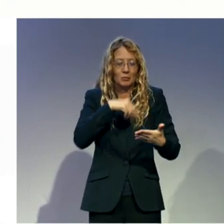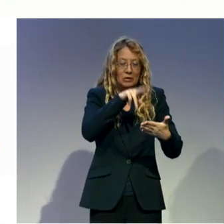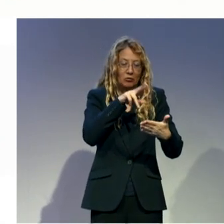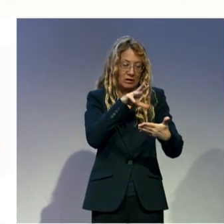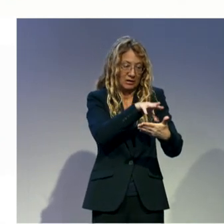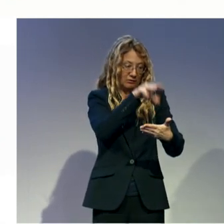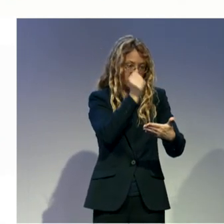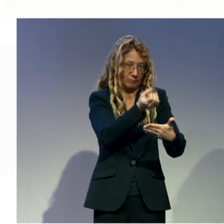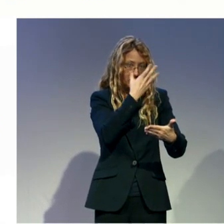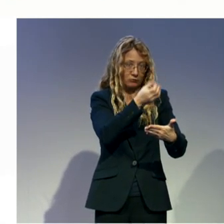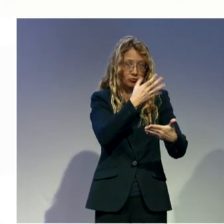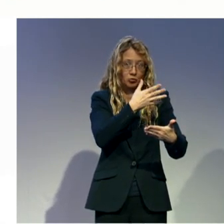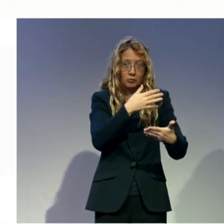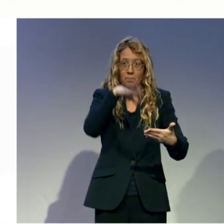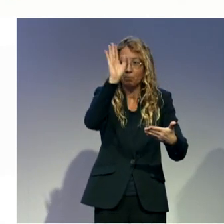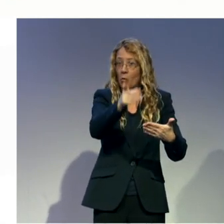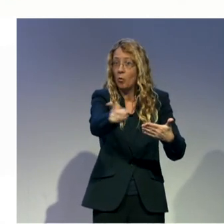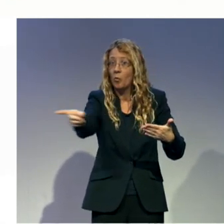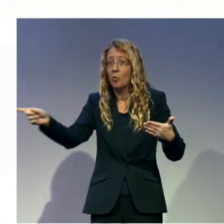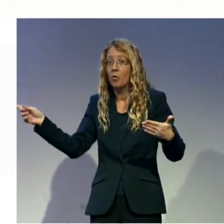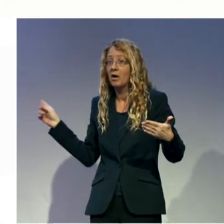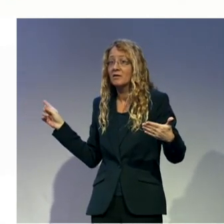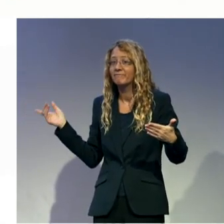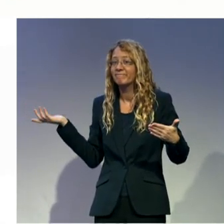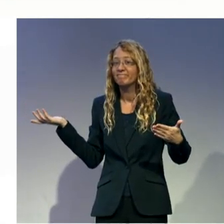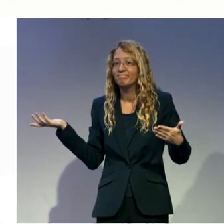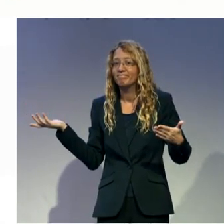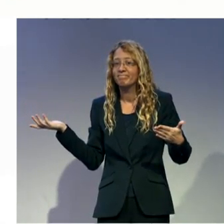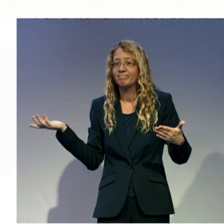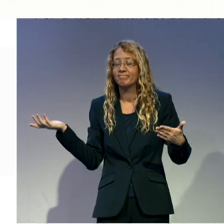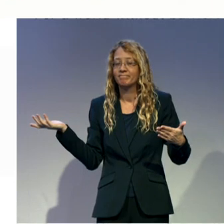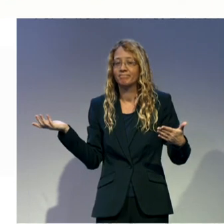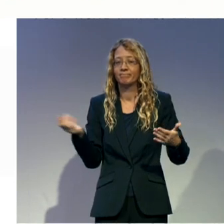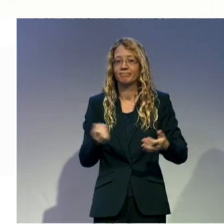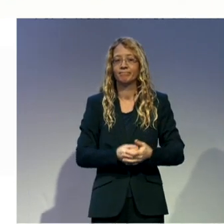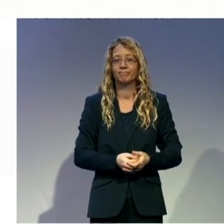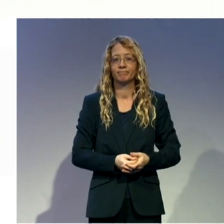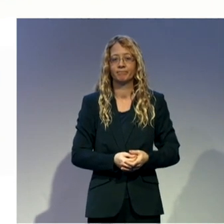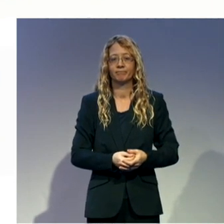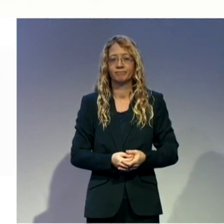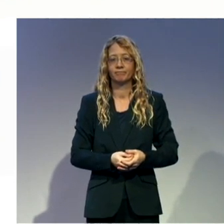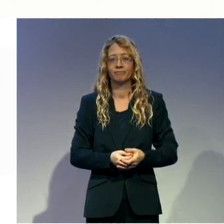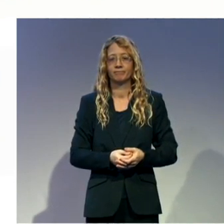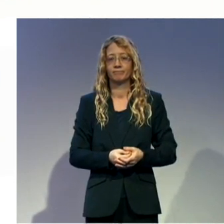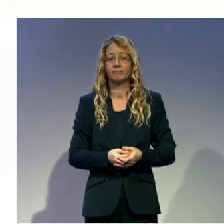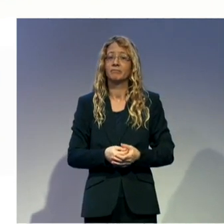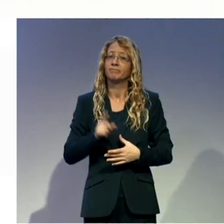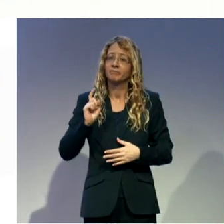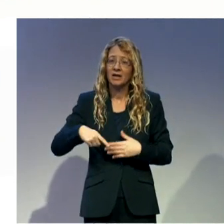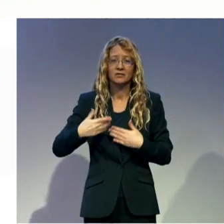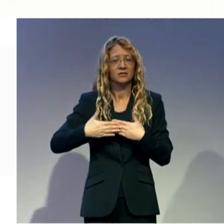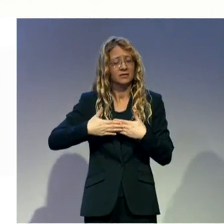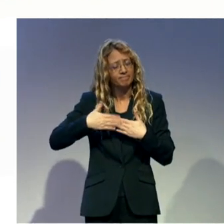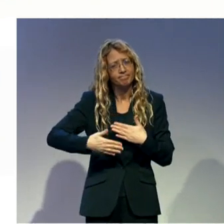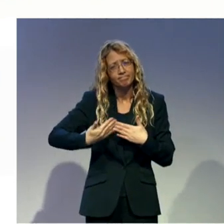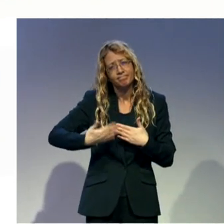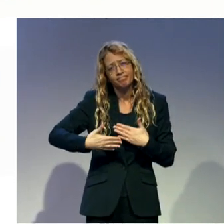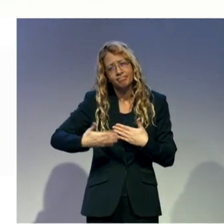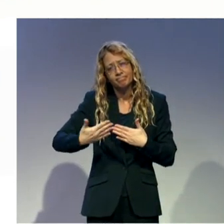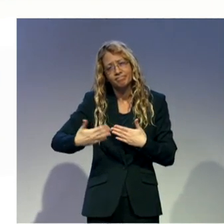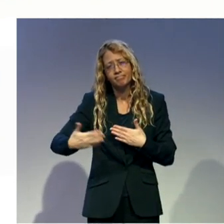Therefore, besides special voting information, we should focus on inclusive daily information, on easy comprehensible